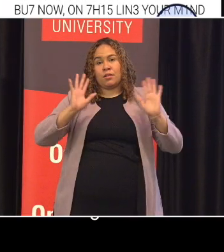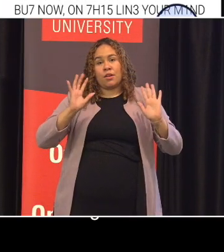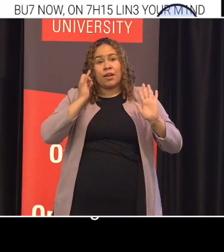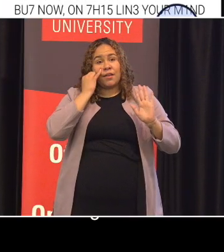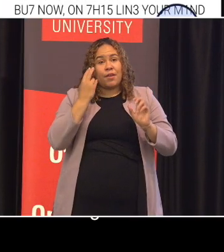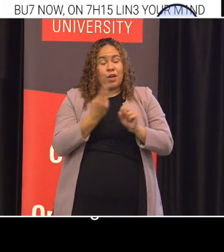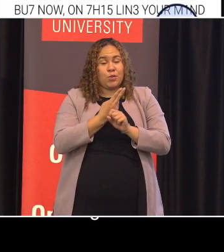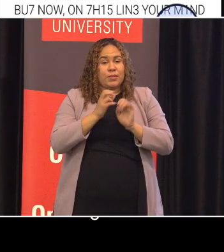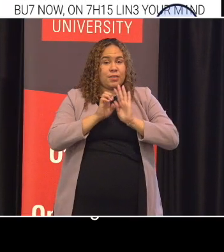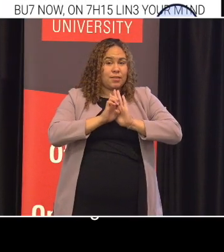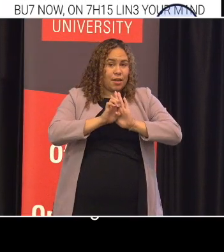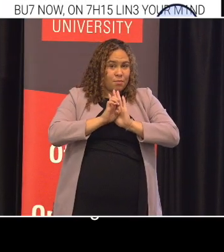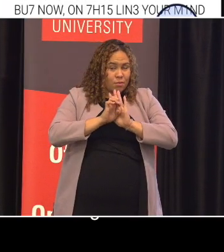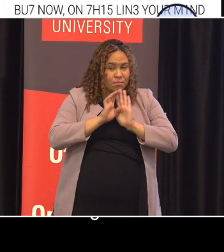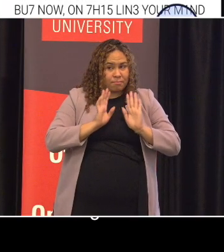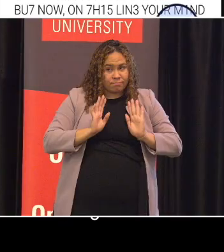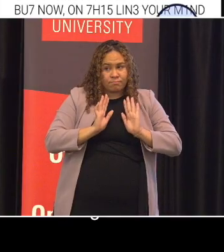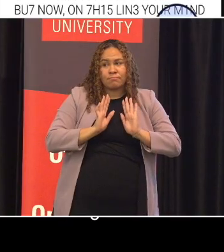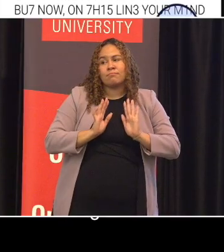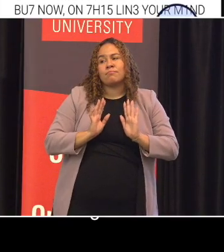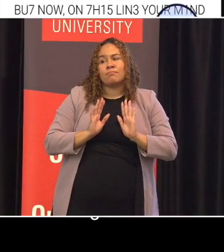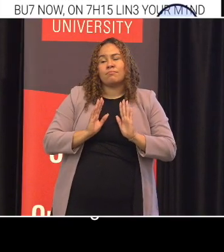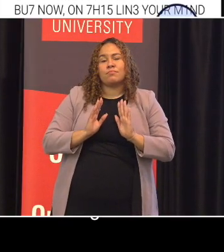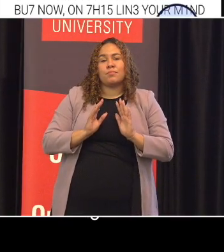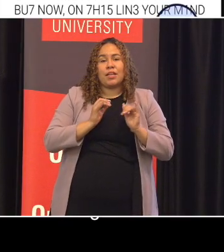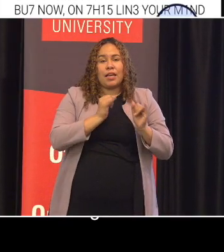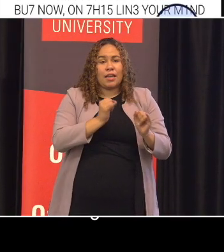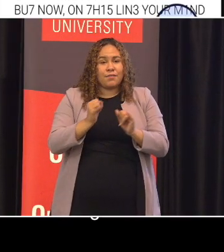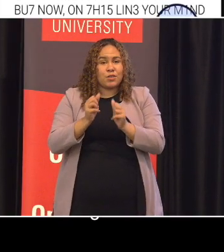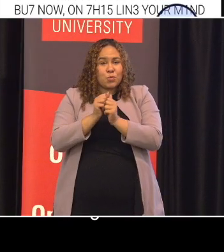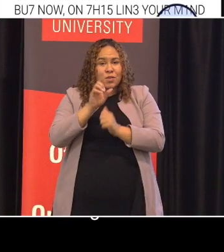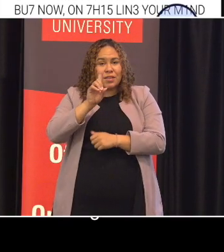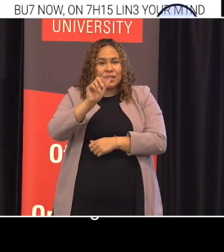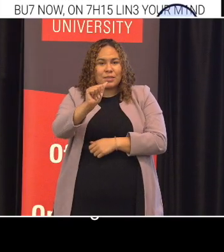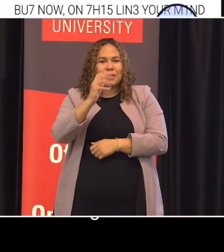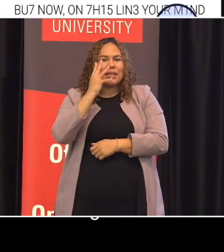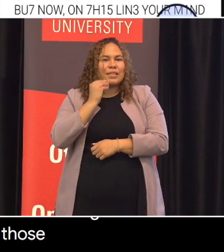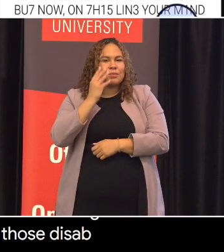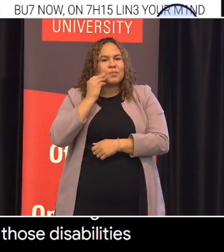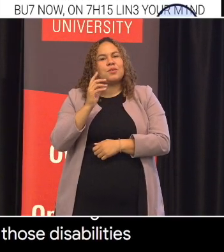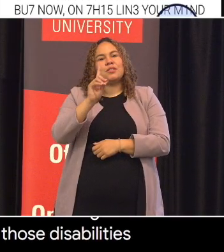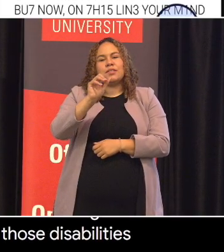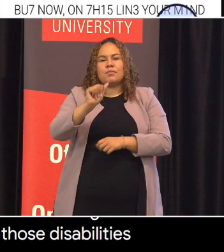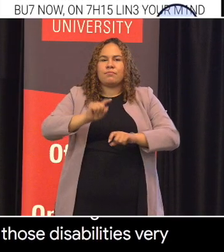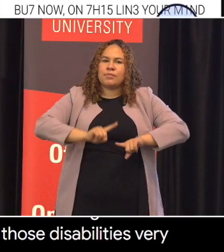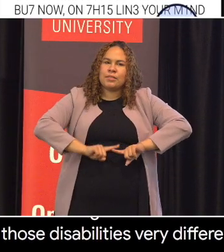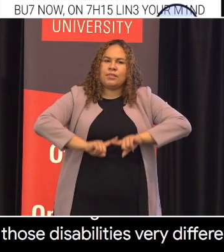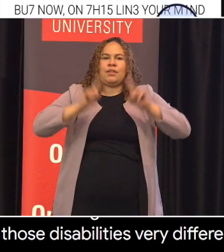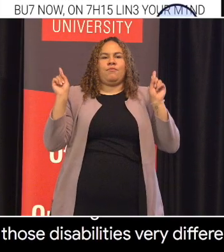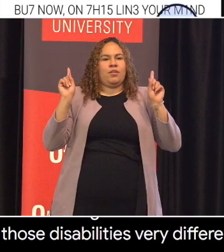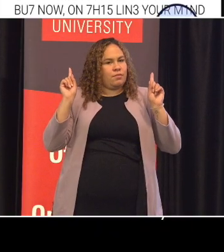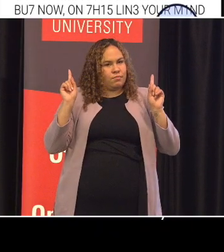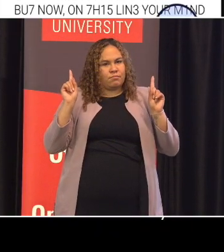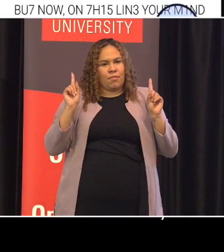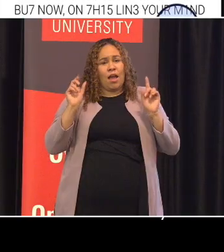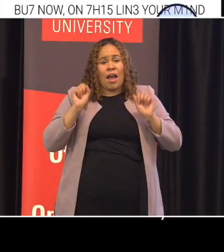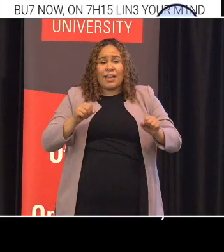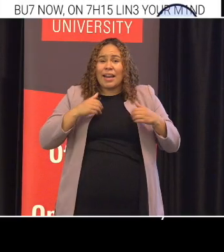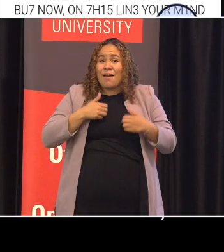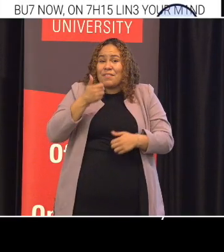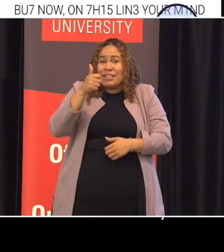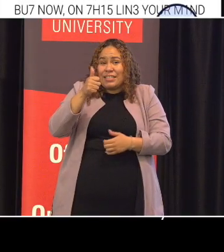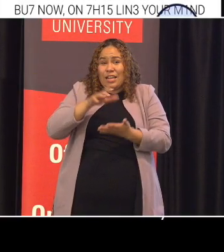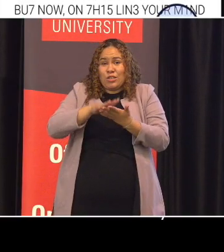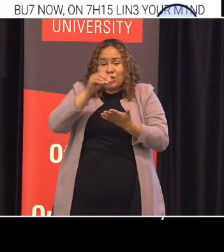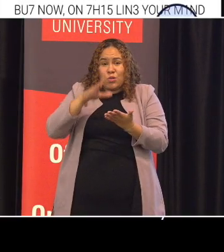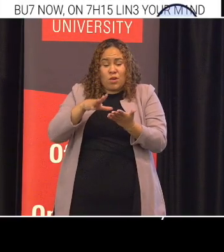this example that individuals with disabilities experience those disabilities very differently. I could have 10 students that on